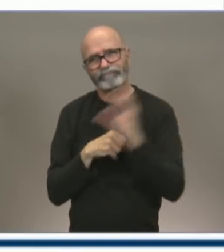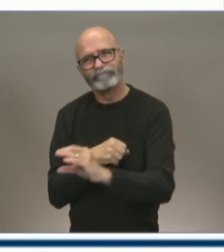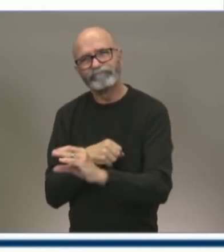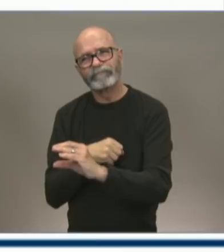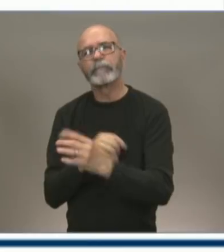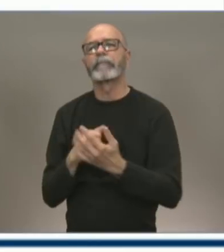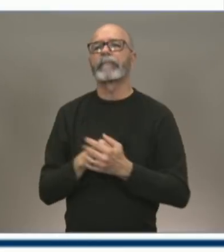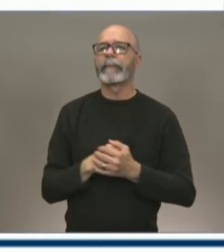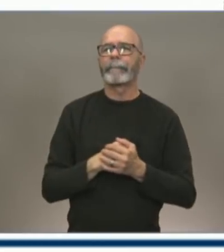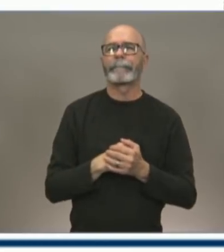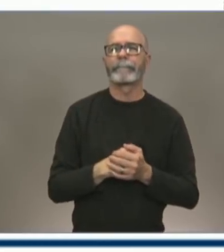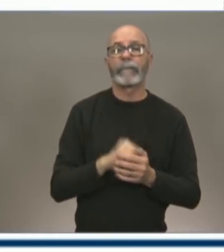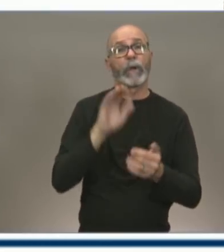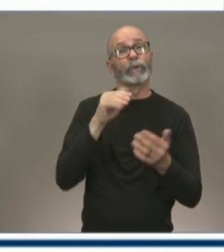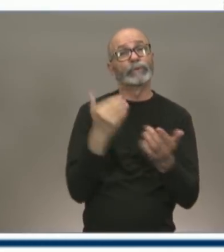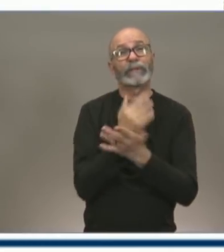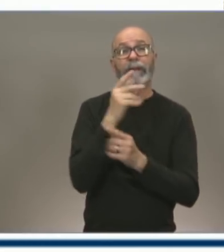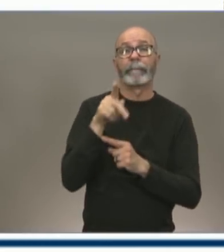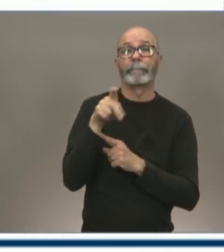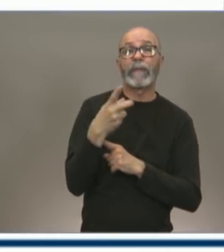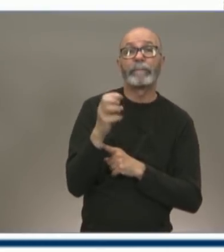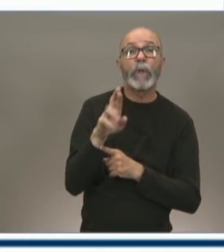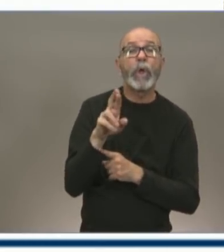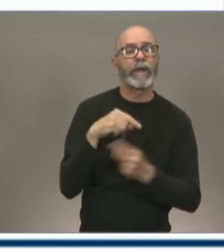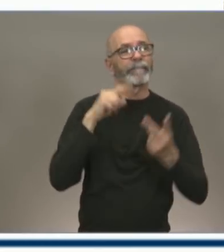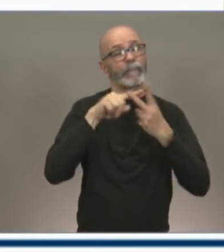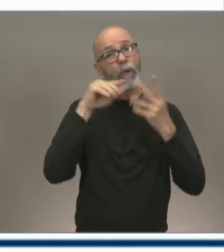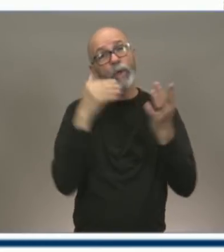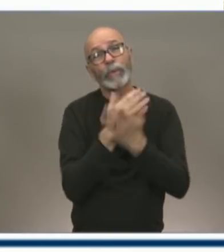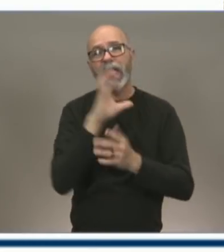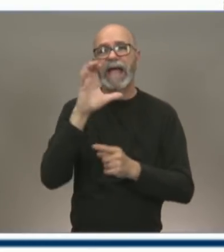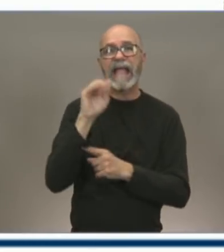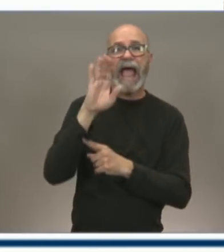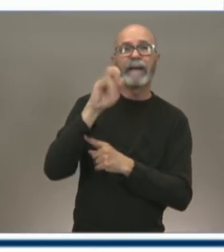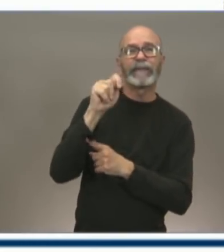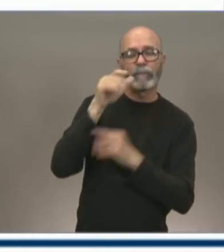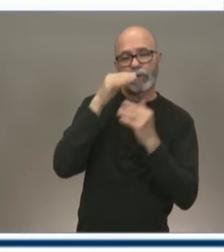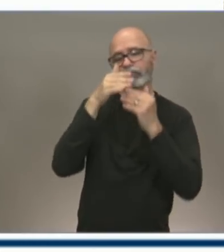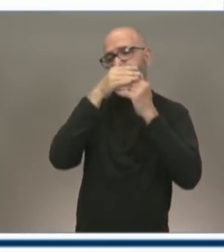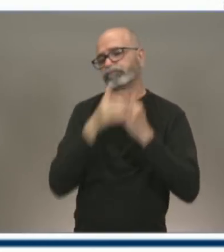focus. Next question will go to Shayna Luck with CBC.